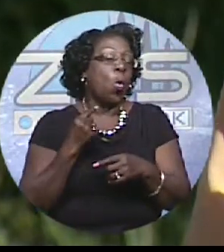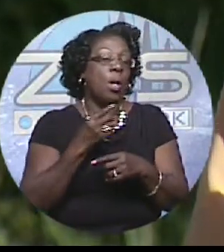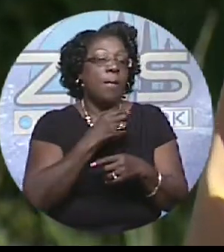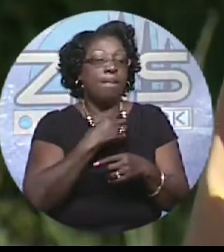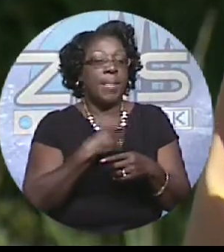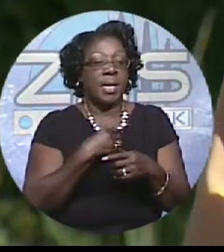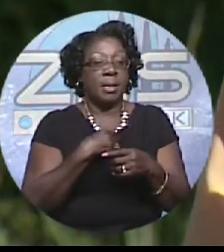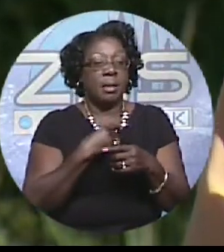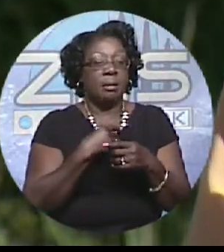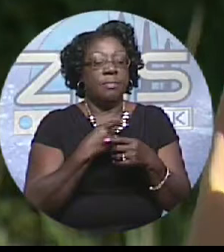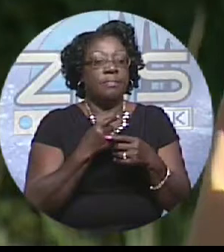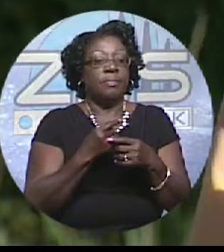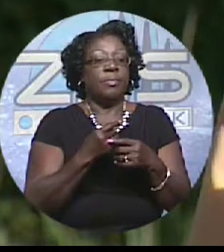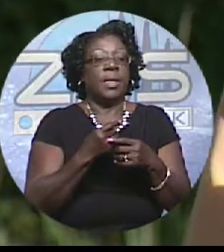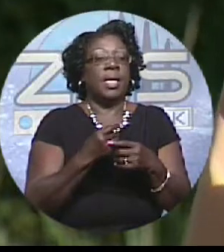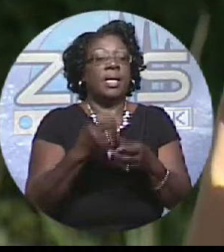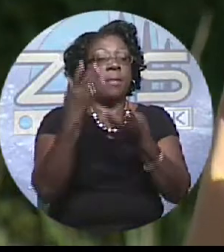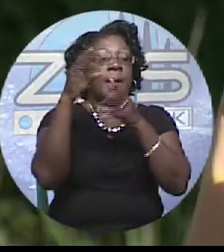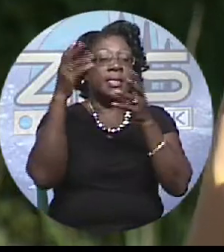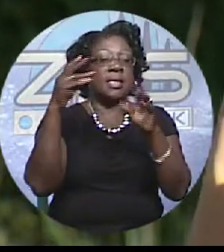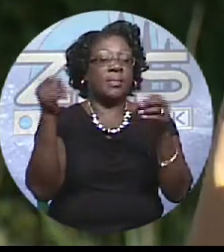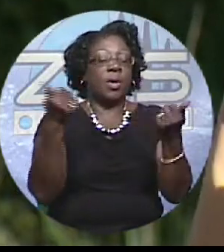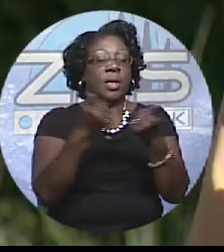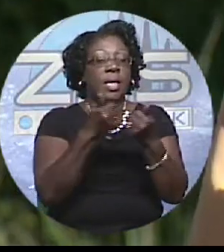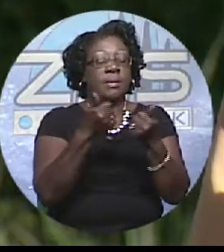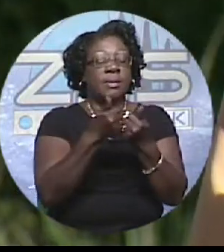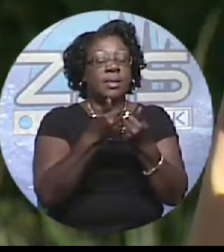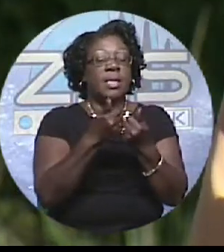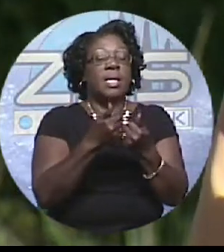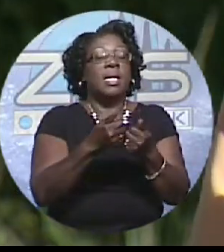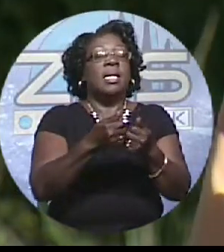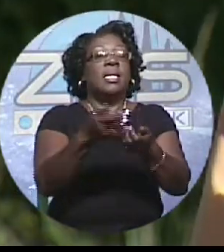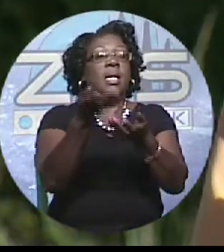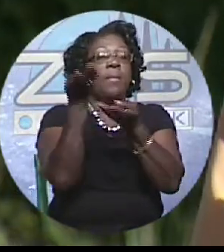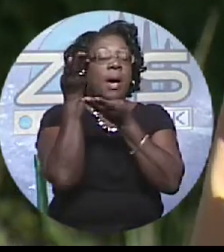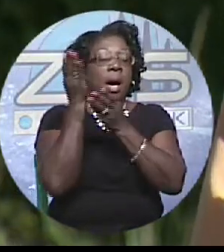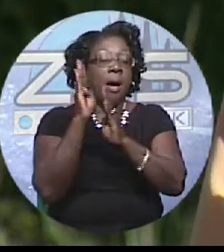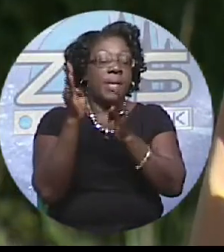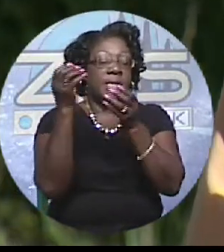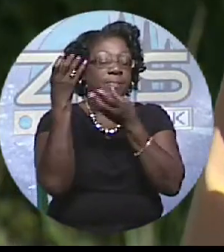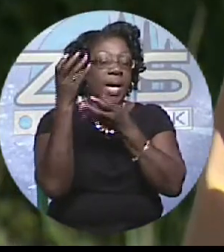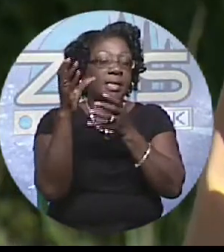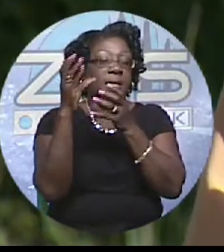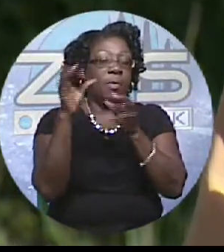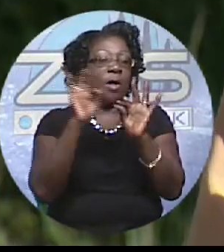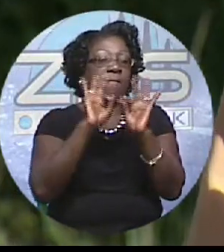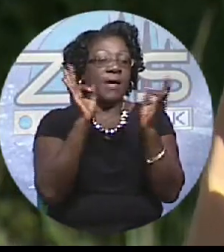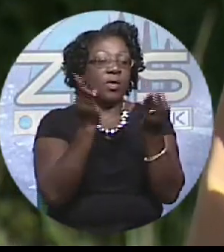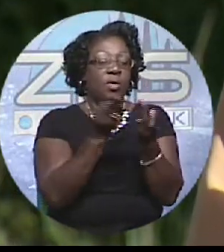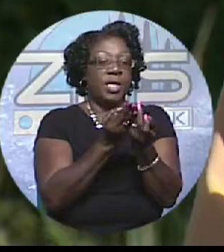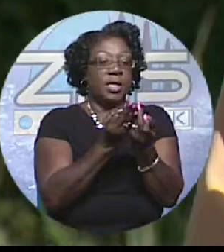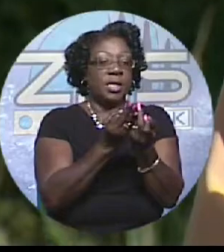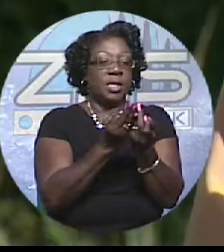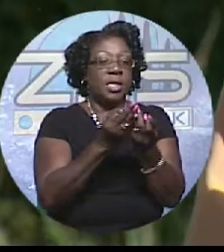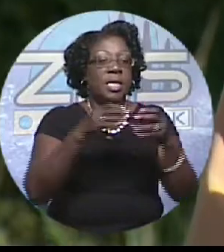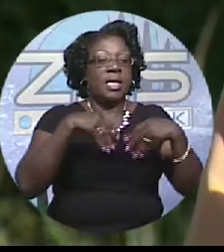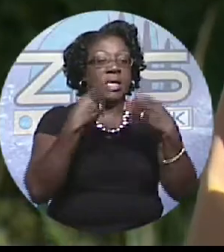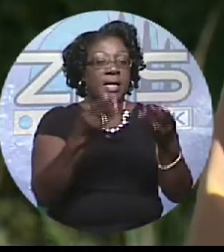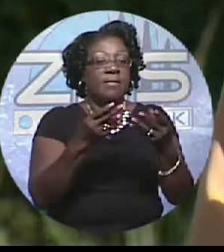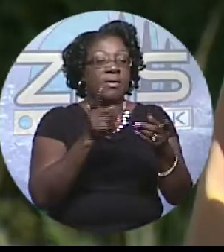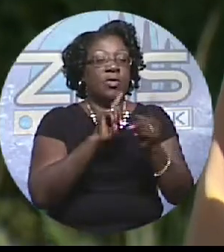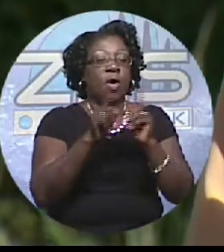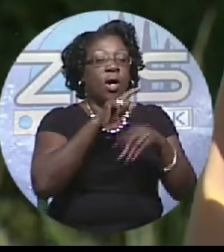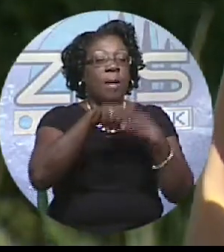recent basketball overseas competition. Now, Bahamas Basketball Federation President Charlie Softly Robbins, well, he gives his take on our